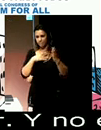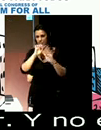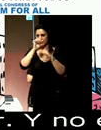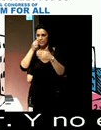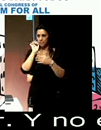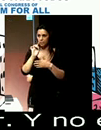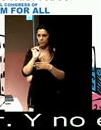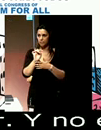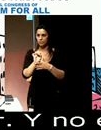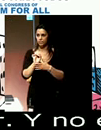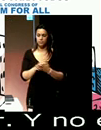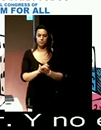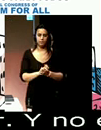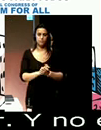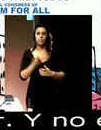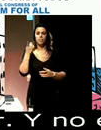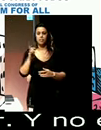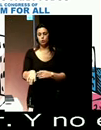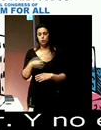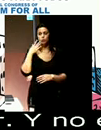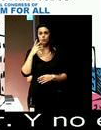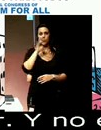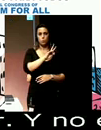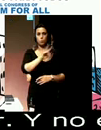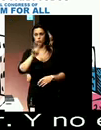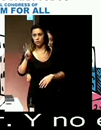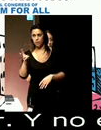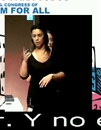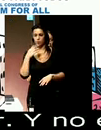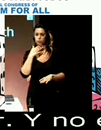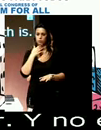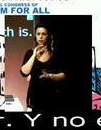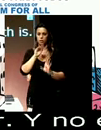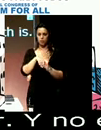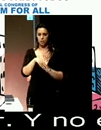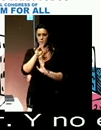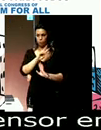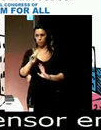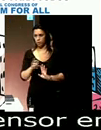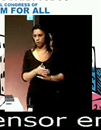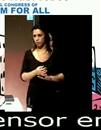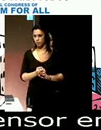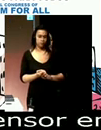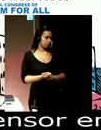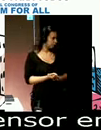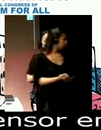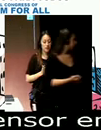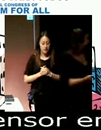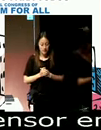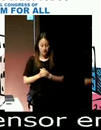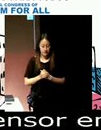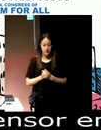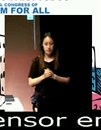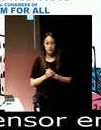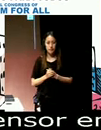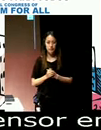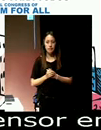even in museums, the exhibit, of course, every director says it's a whole artistic